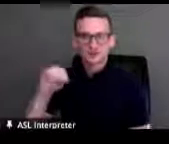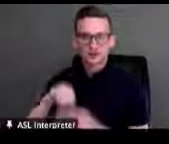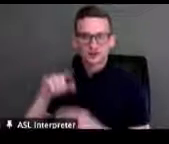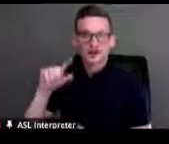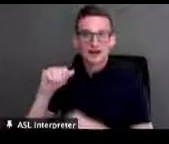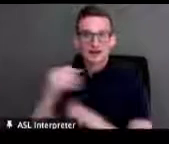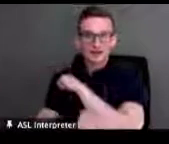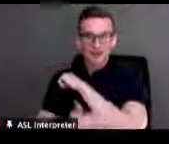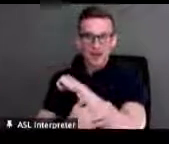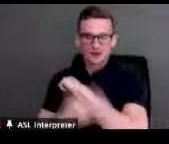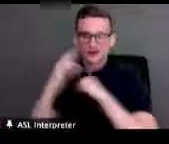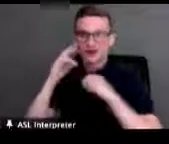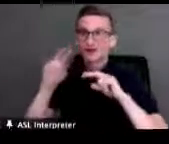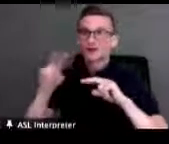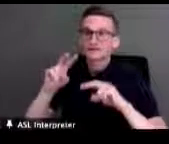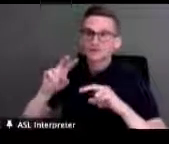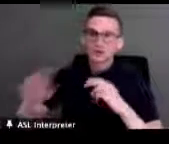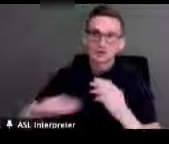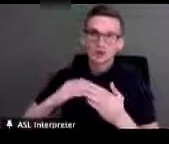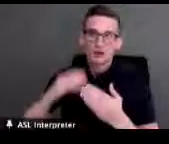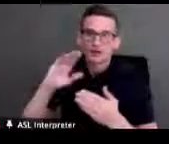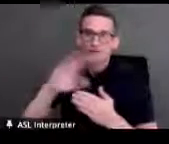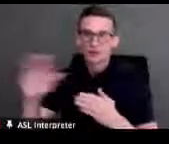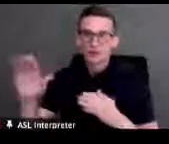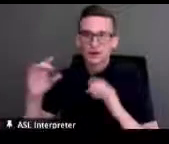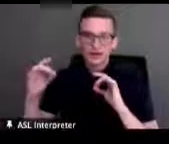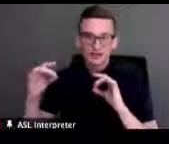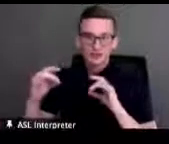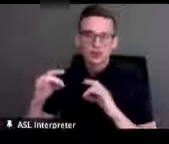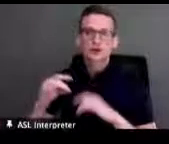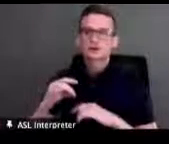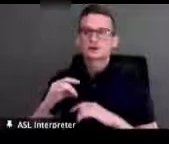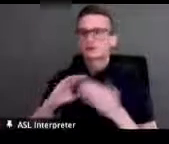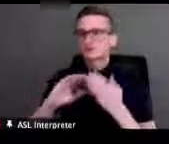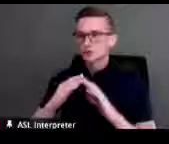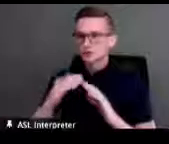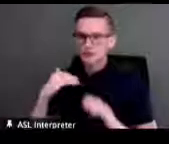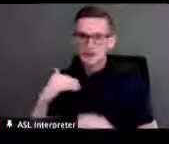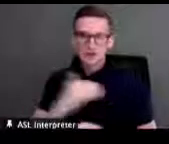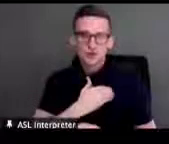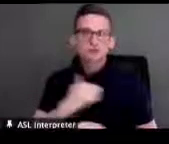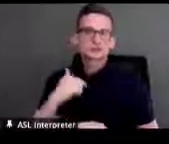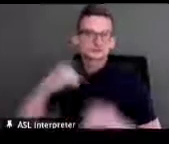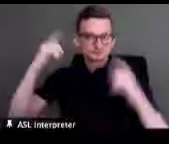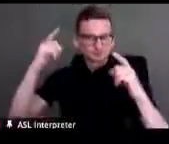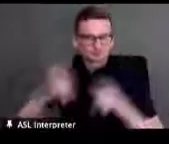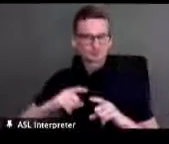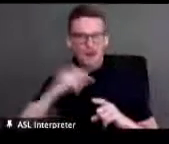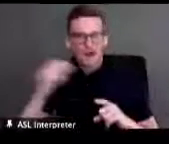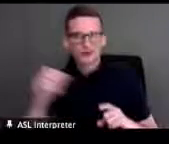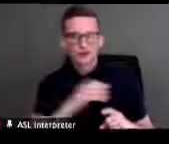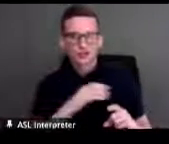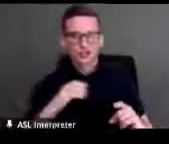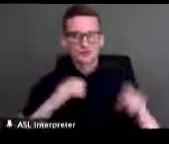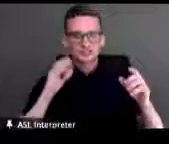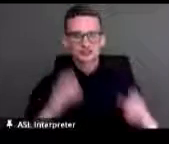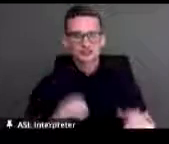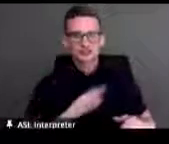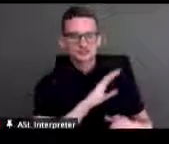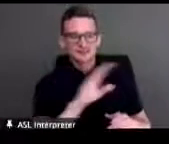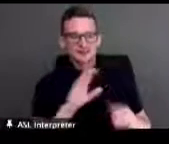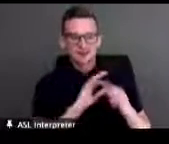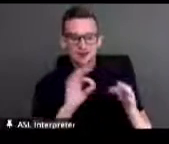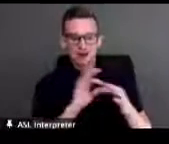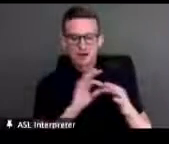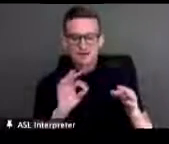all the input from our community members. I echo the sentiment of the other commissioners and look forward to continuing